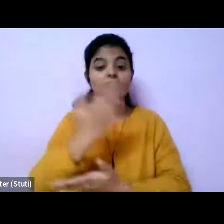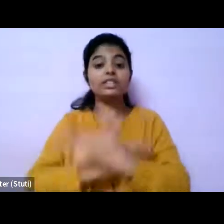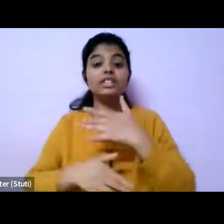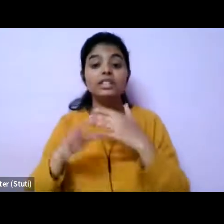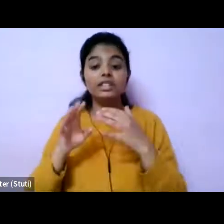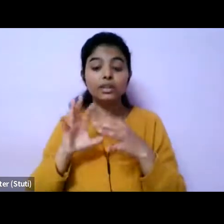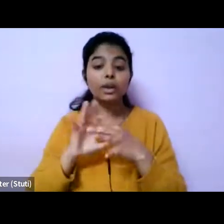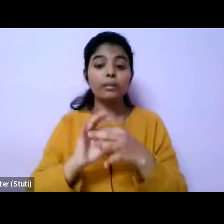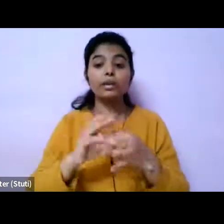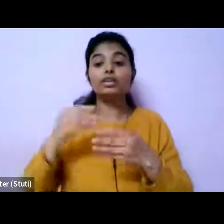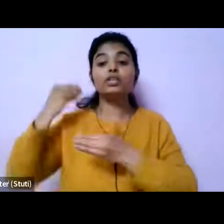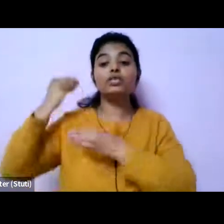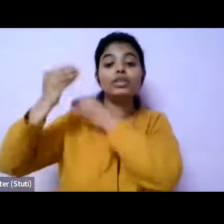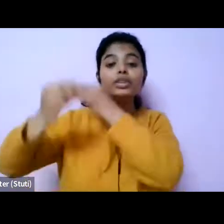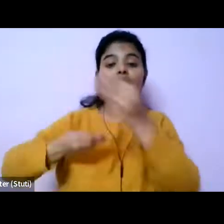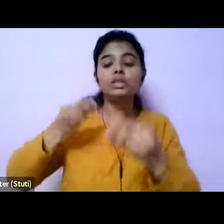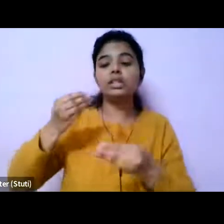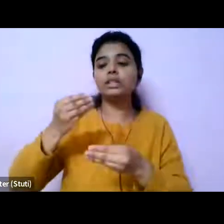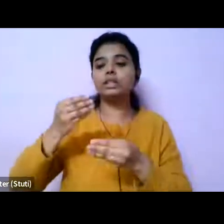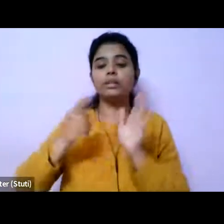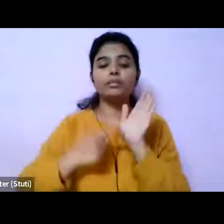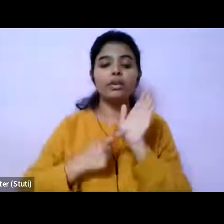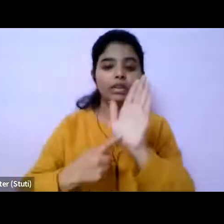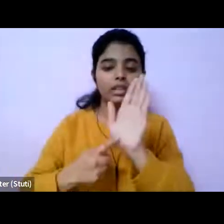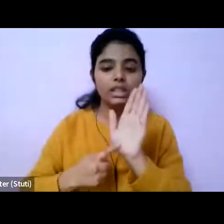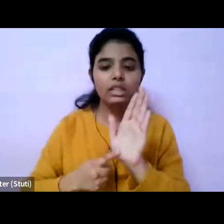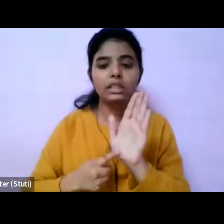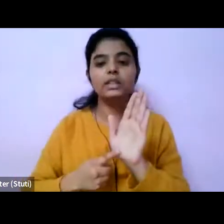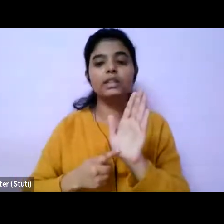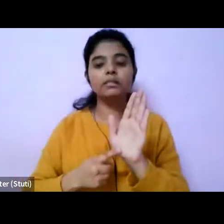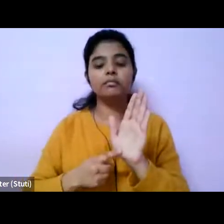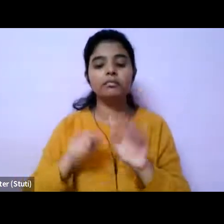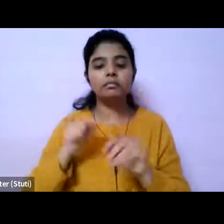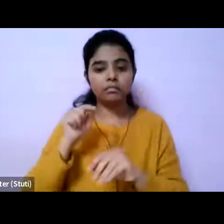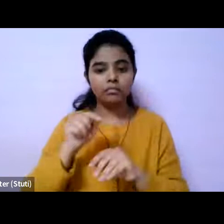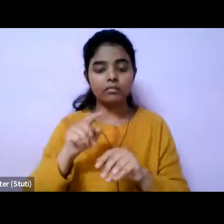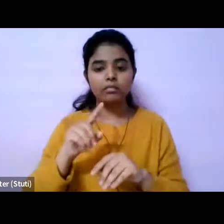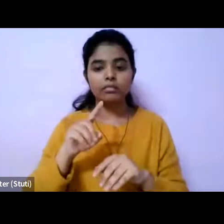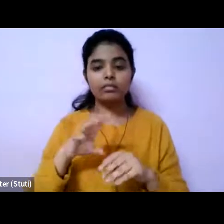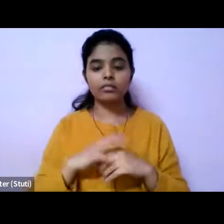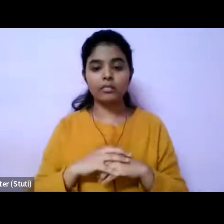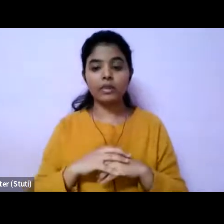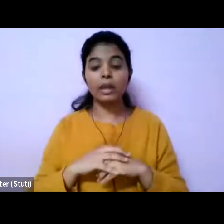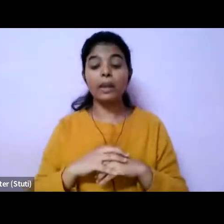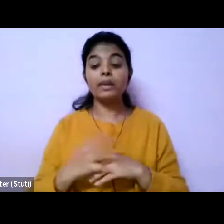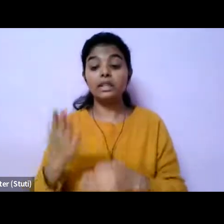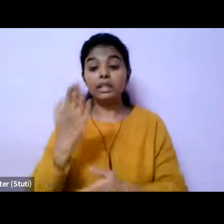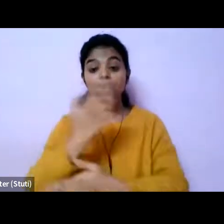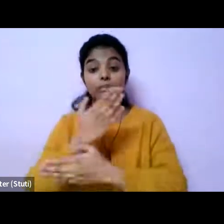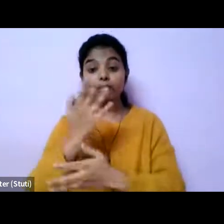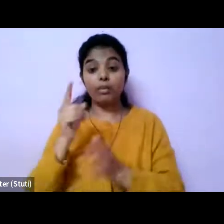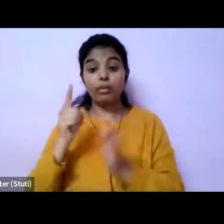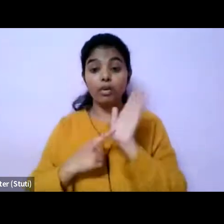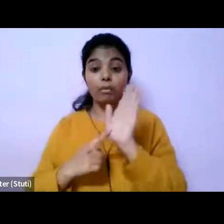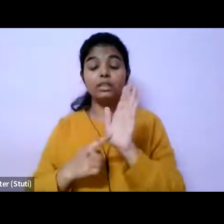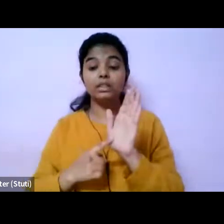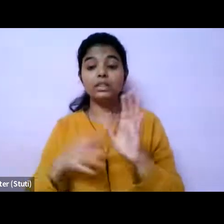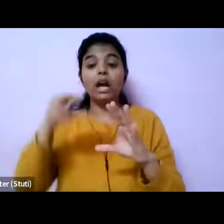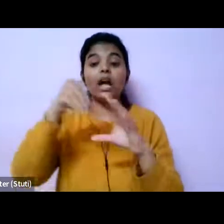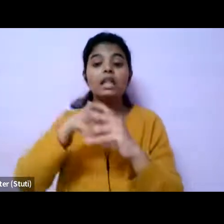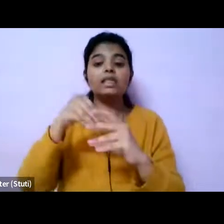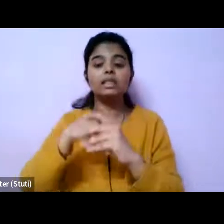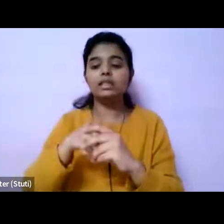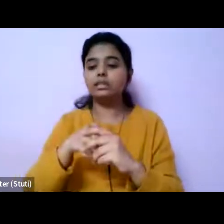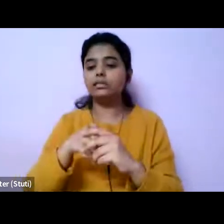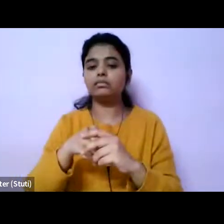in traditional performances, moved on to disability in the performance art,